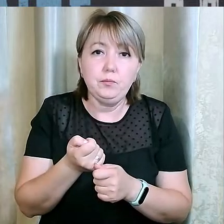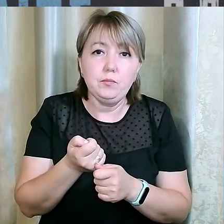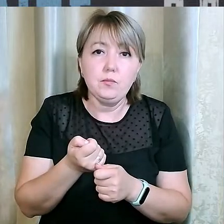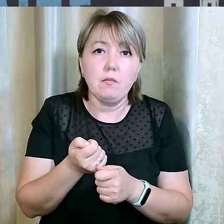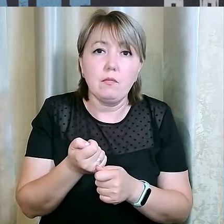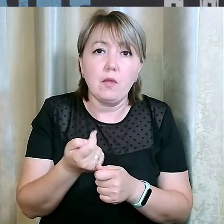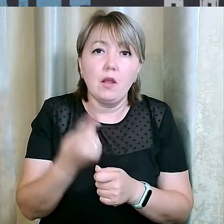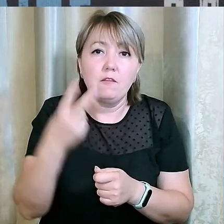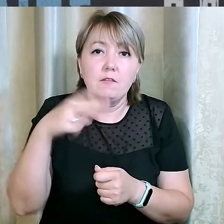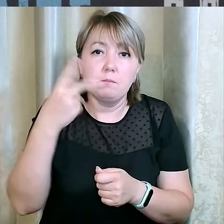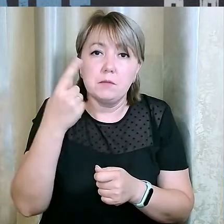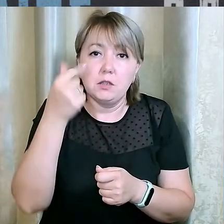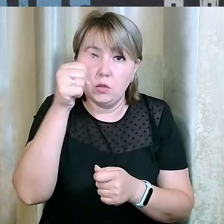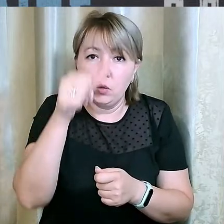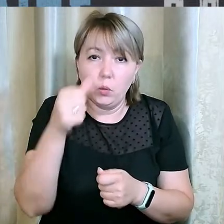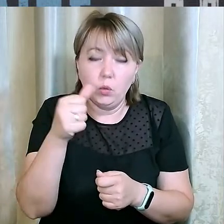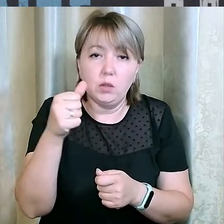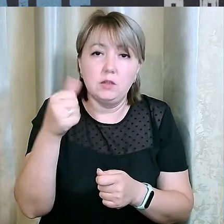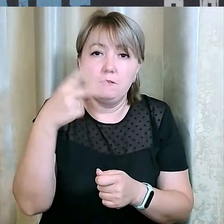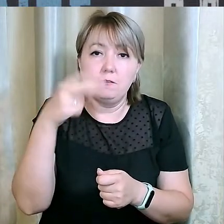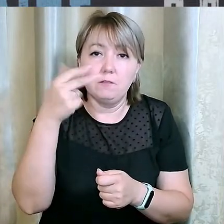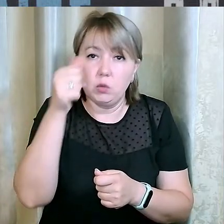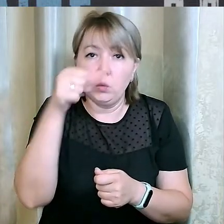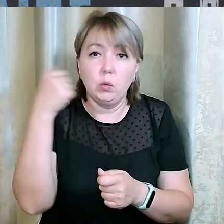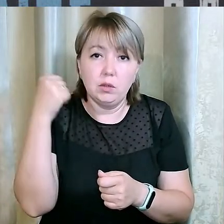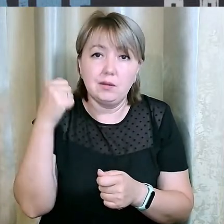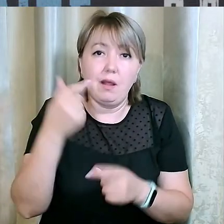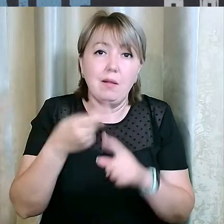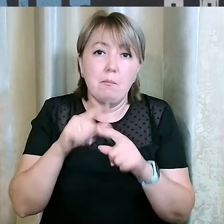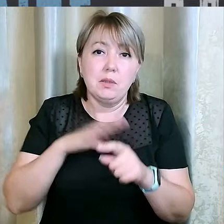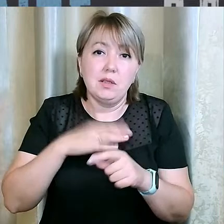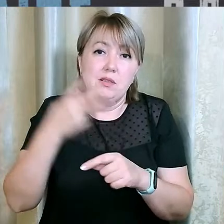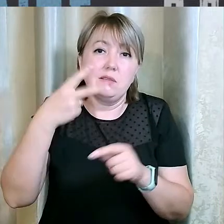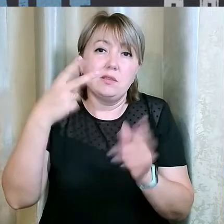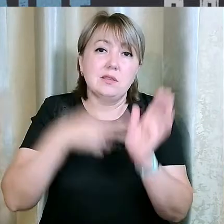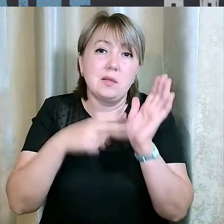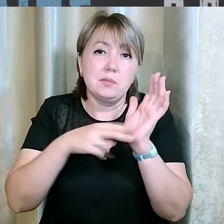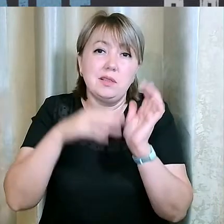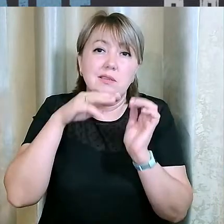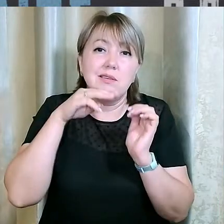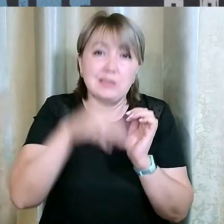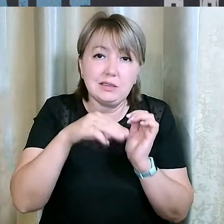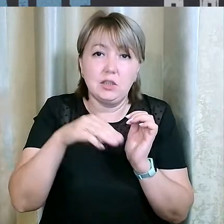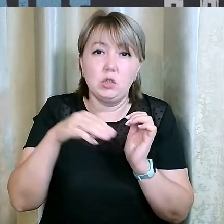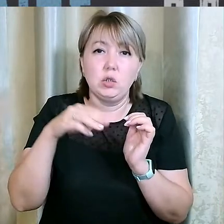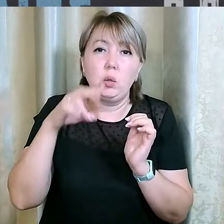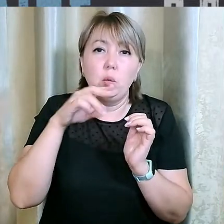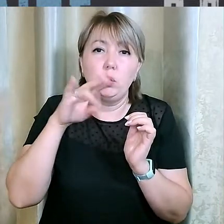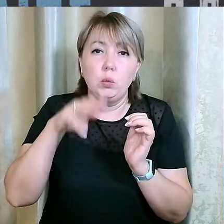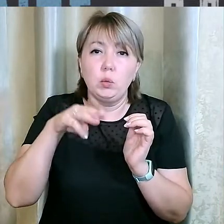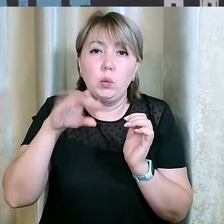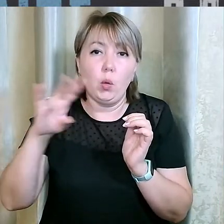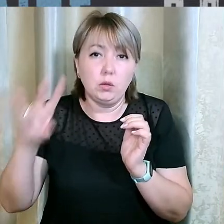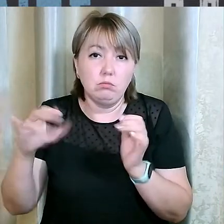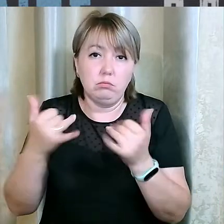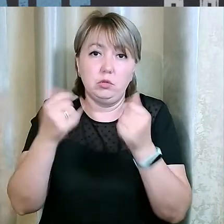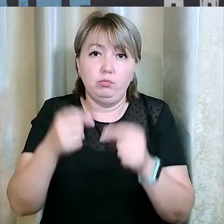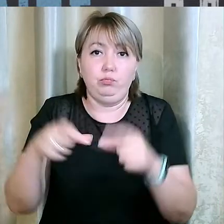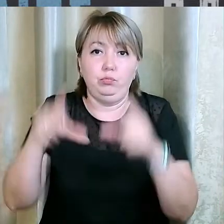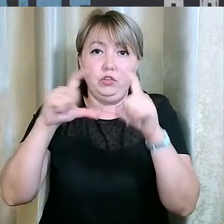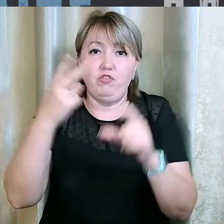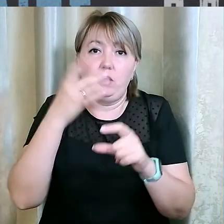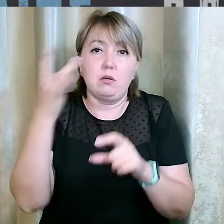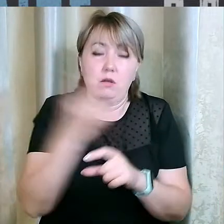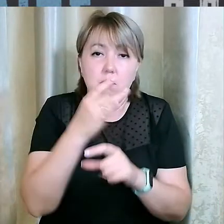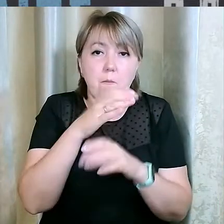154,000 tons of flour, which is already a product with added value. And comparing to 2021-2022, it was this indicator